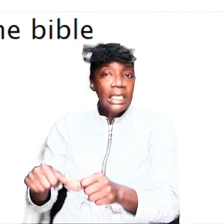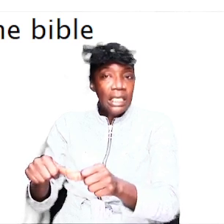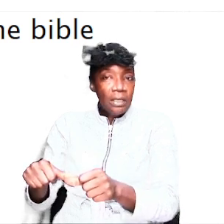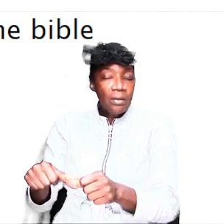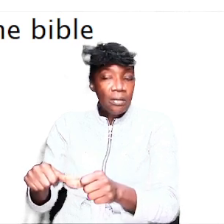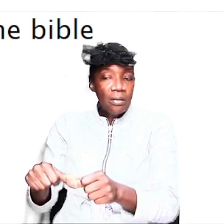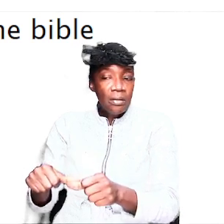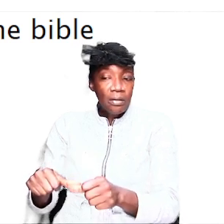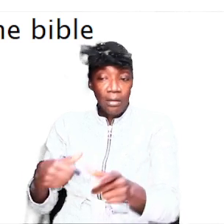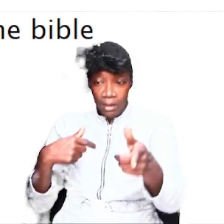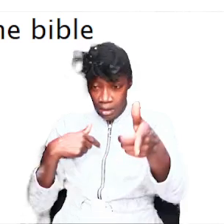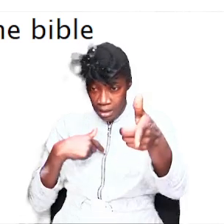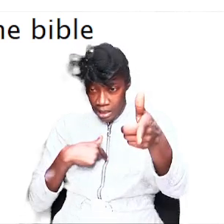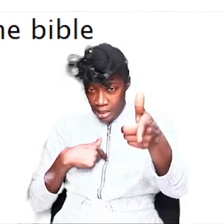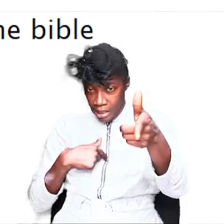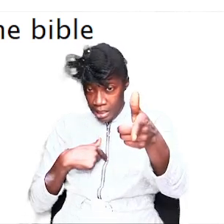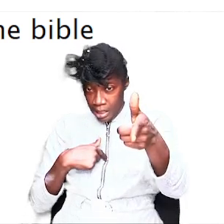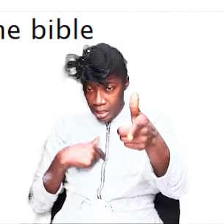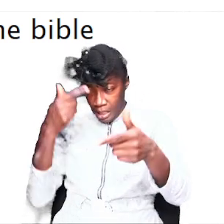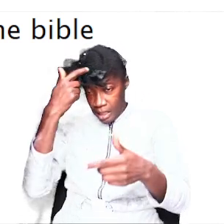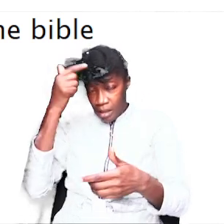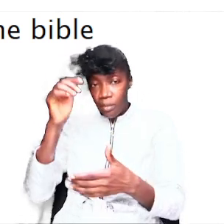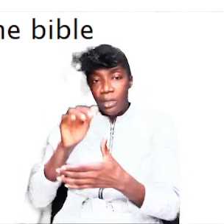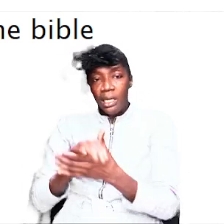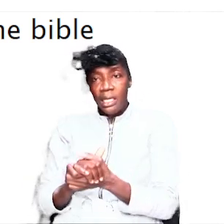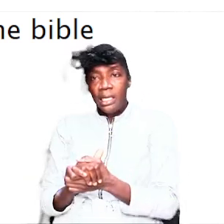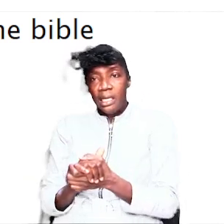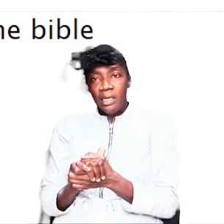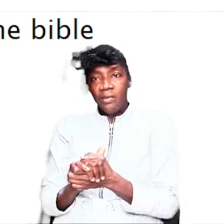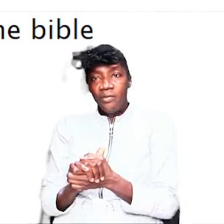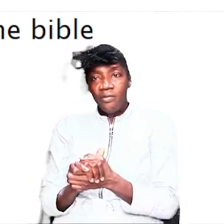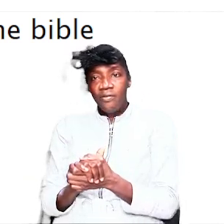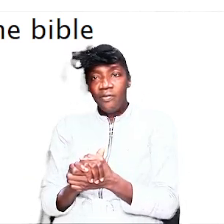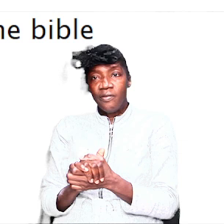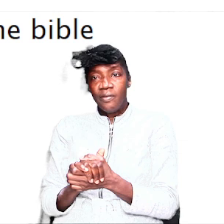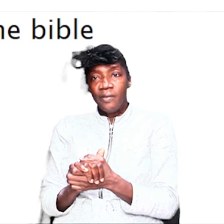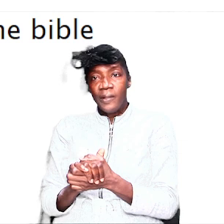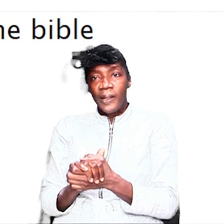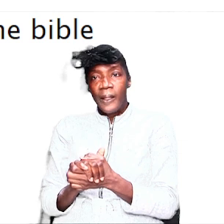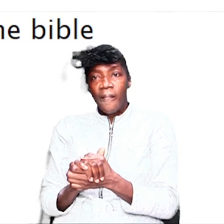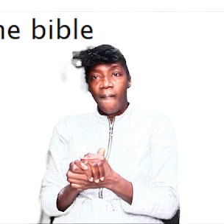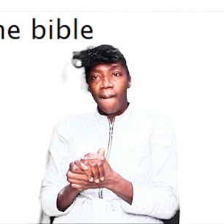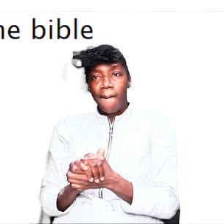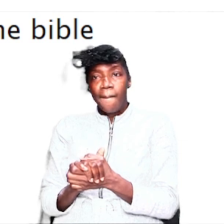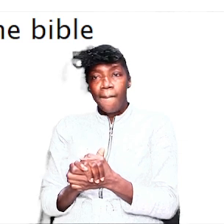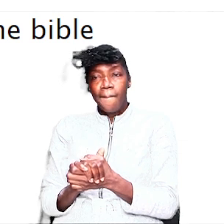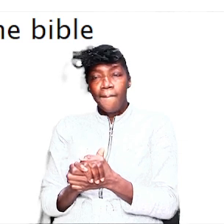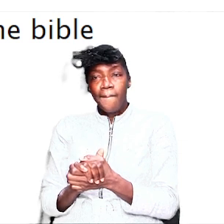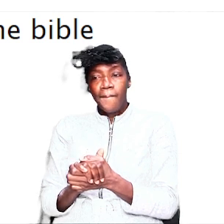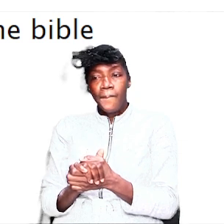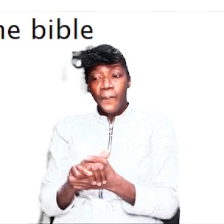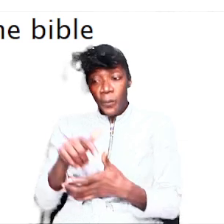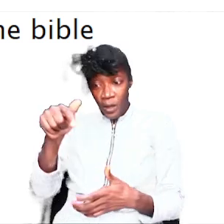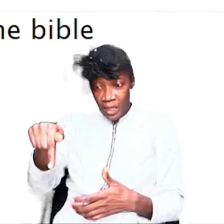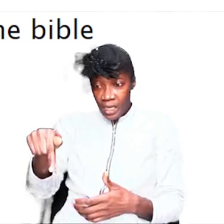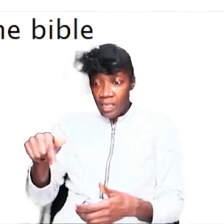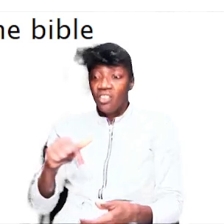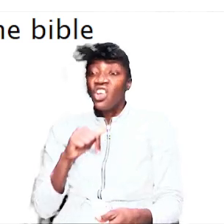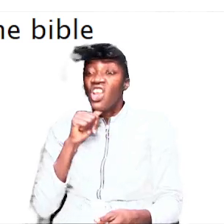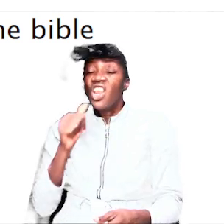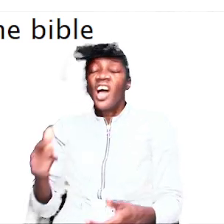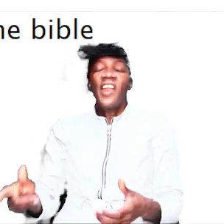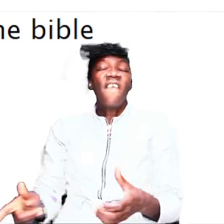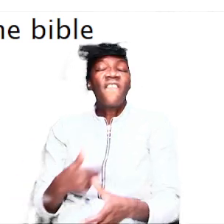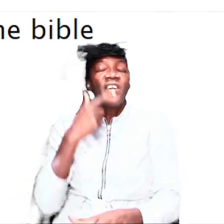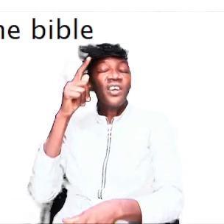I believe, and I really don't want to teach my belief, but I believe this was not the